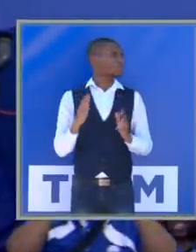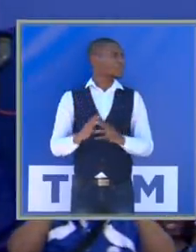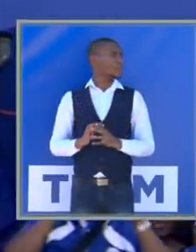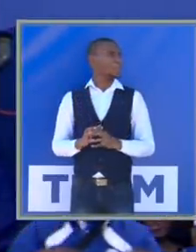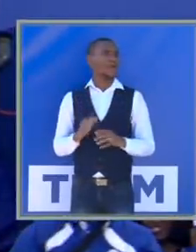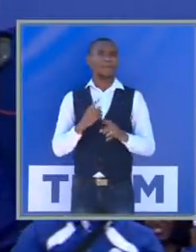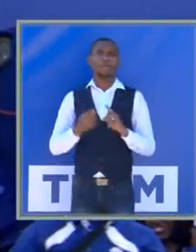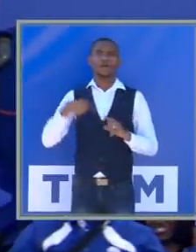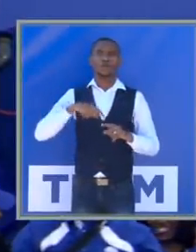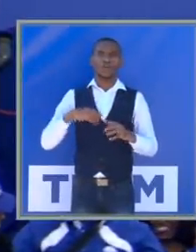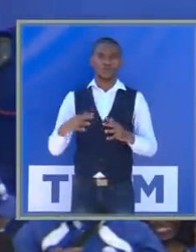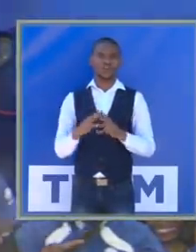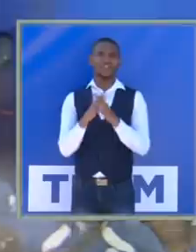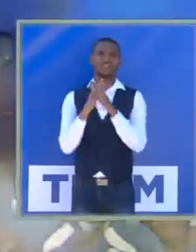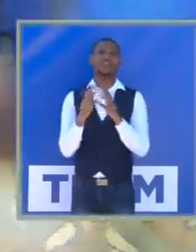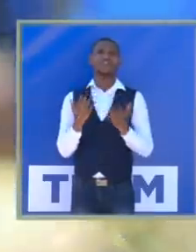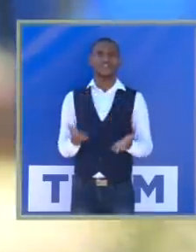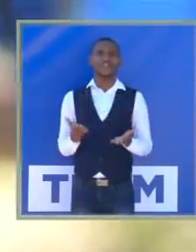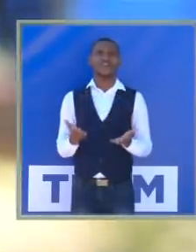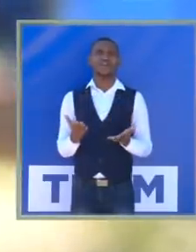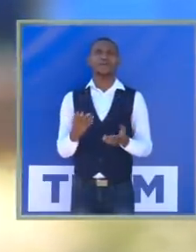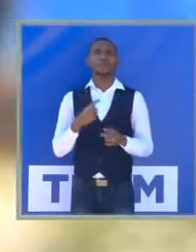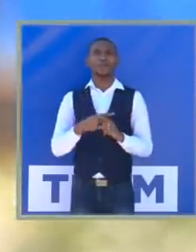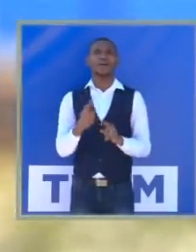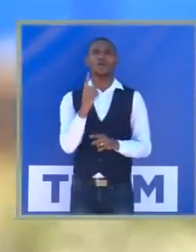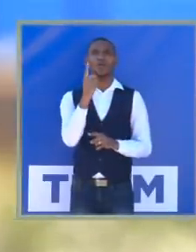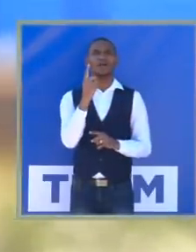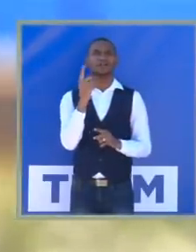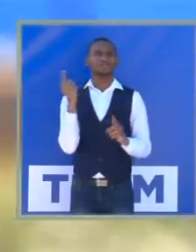But we are united here by a single mission.